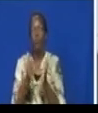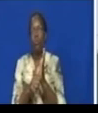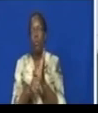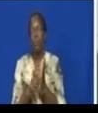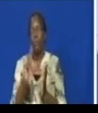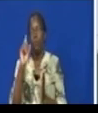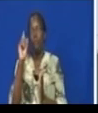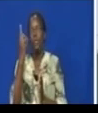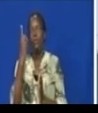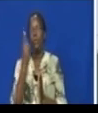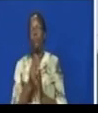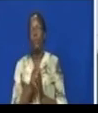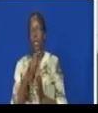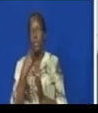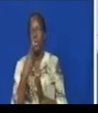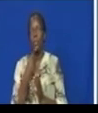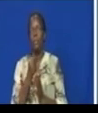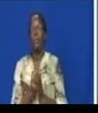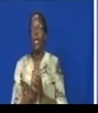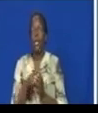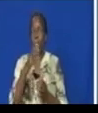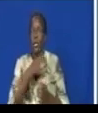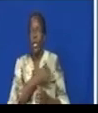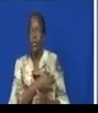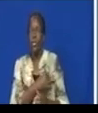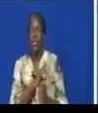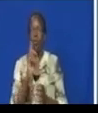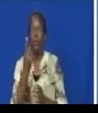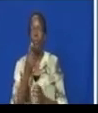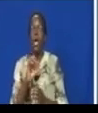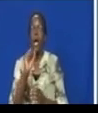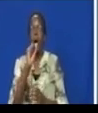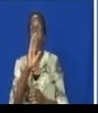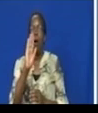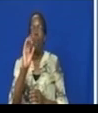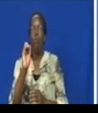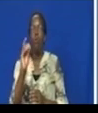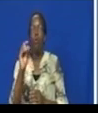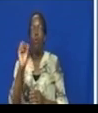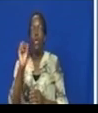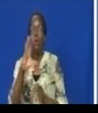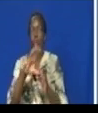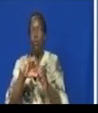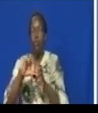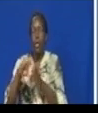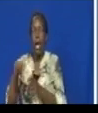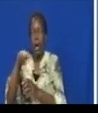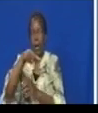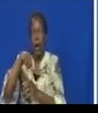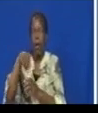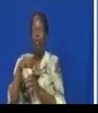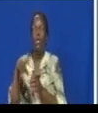here says, and this is an interesting one, a body moving around a circle